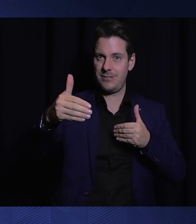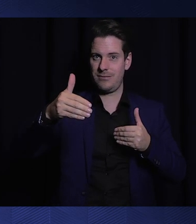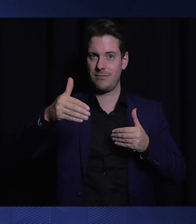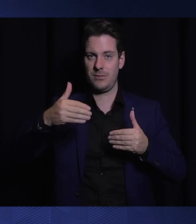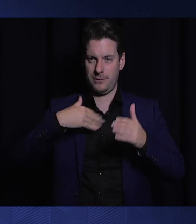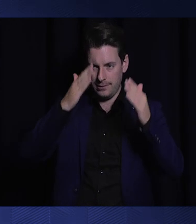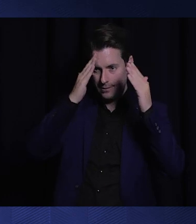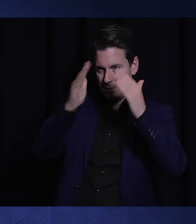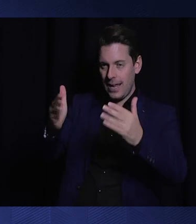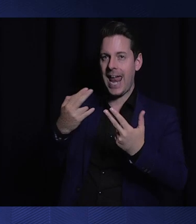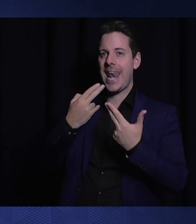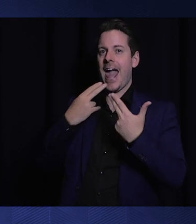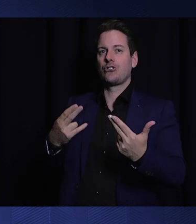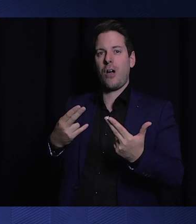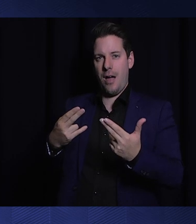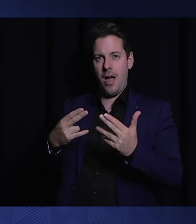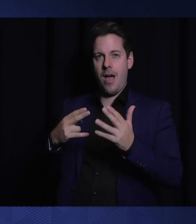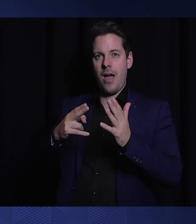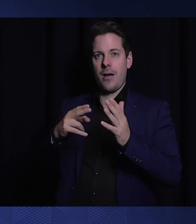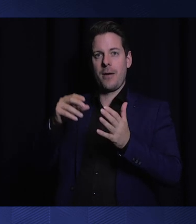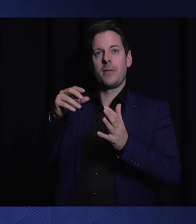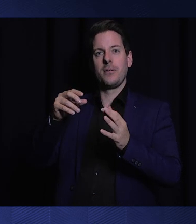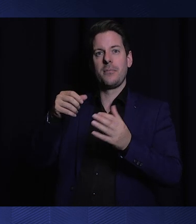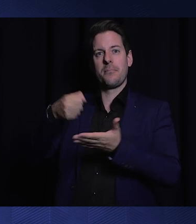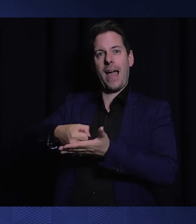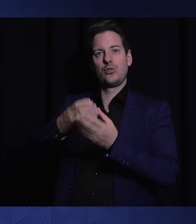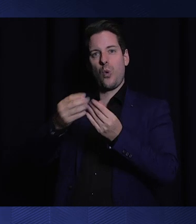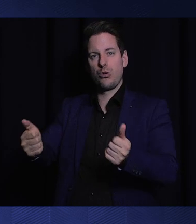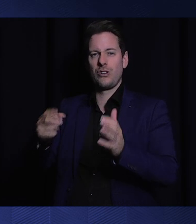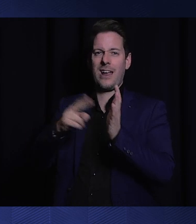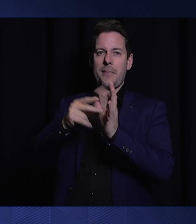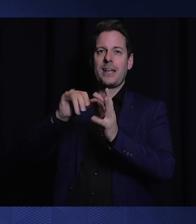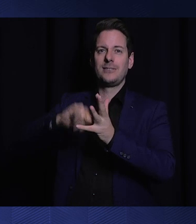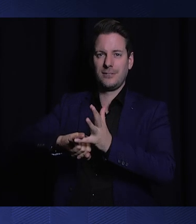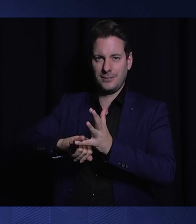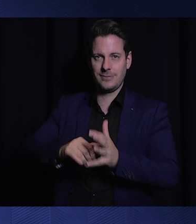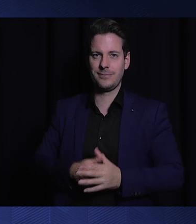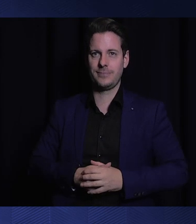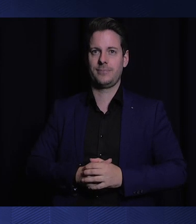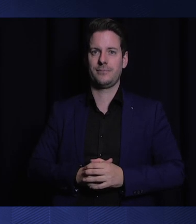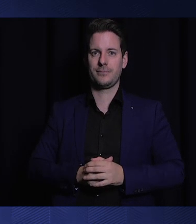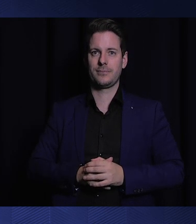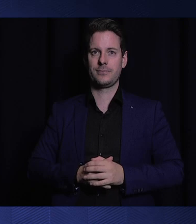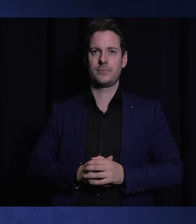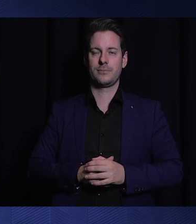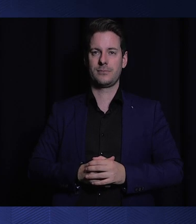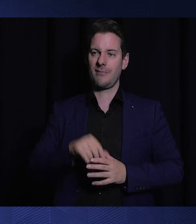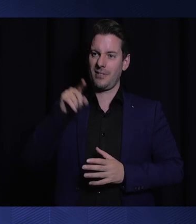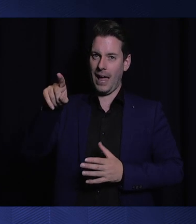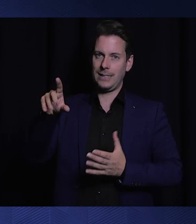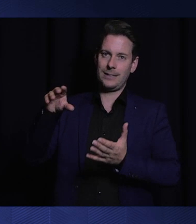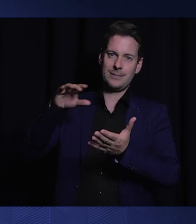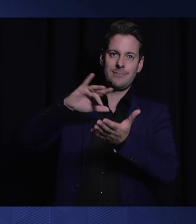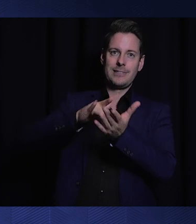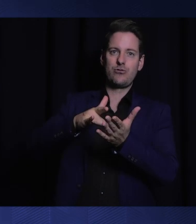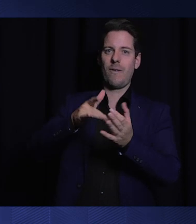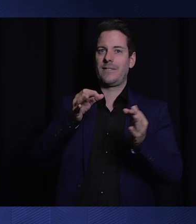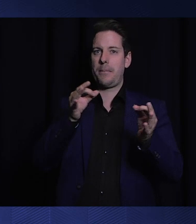nature-based solutions. And this is going to be fit in with the sectoral plans of